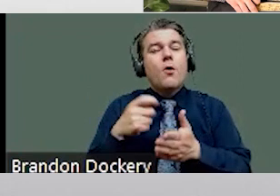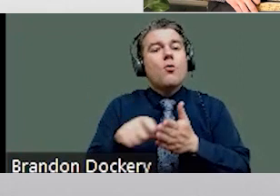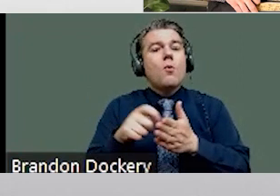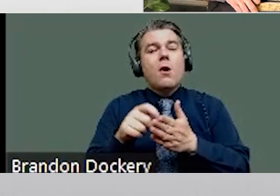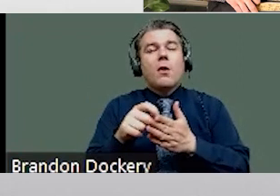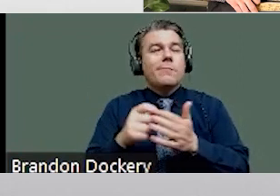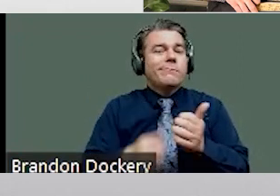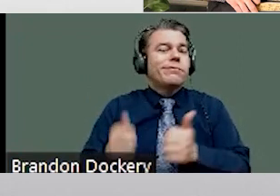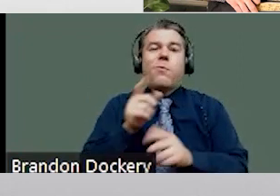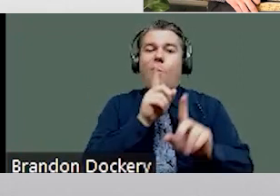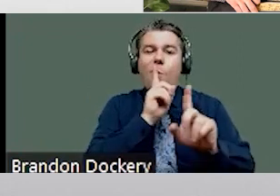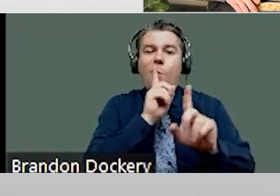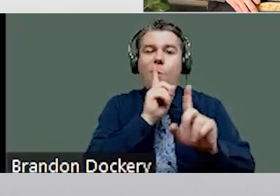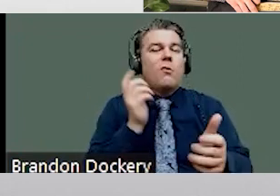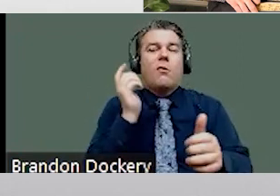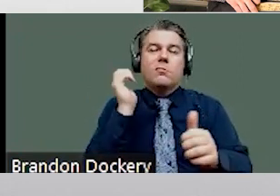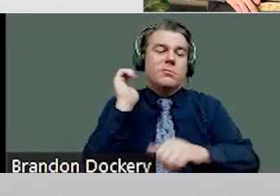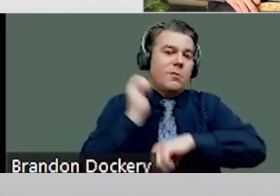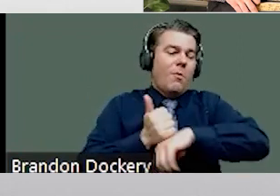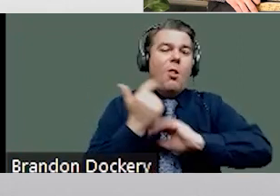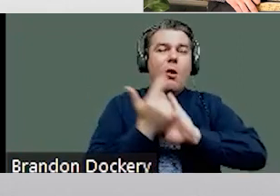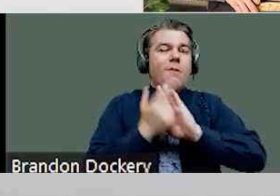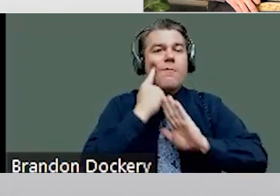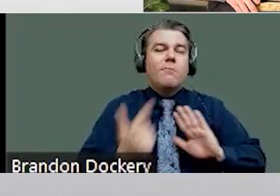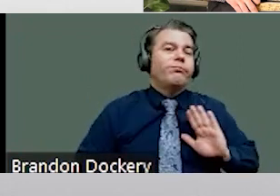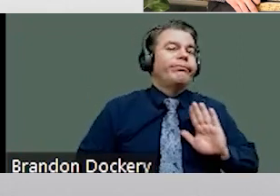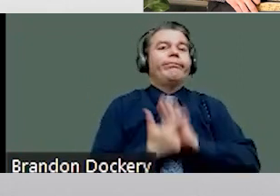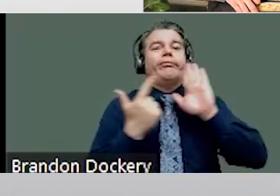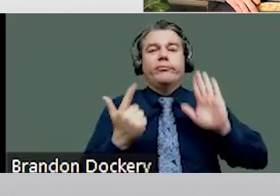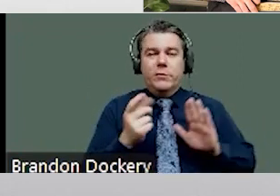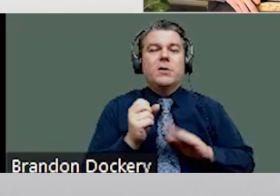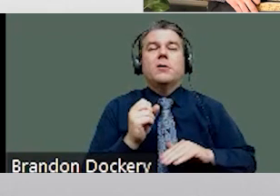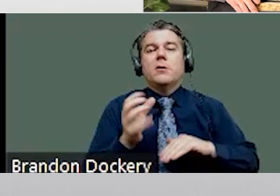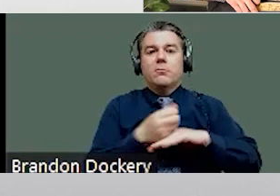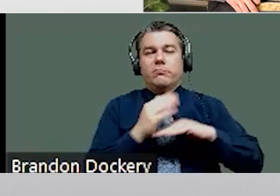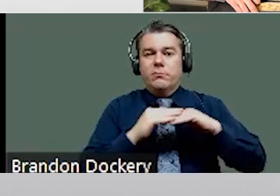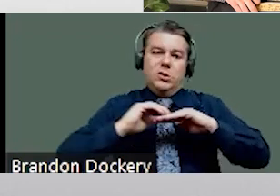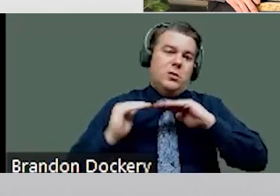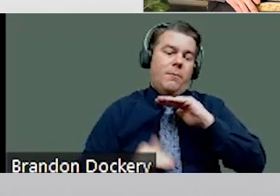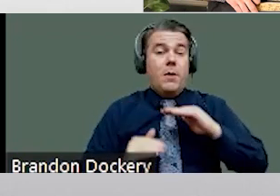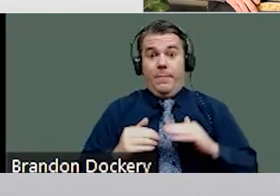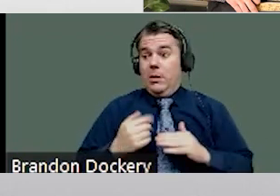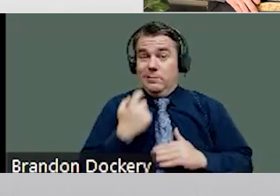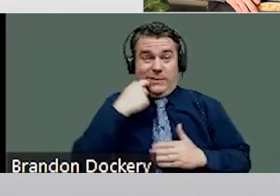write executive orders or pass legislation to ban subminimum wages. And just this